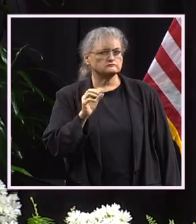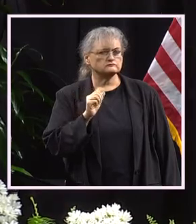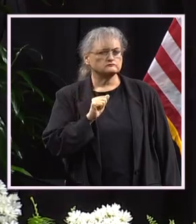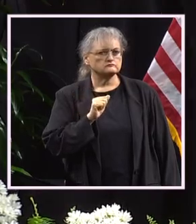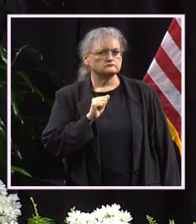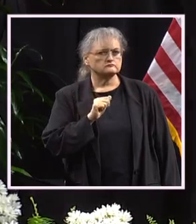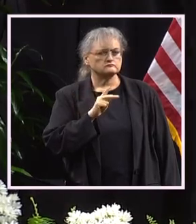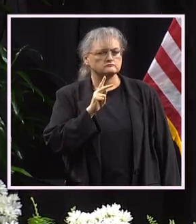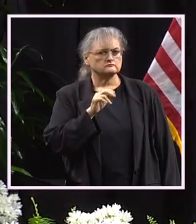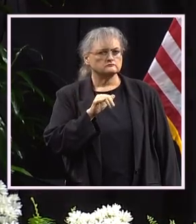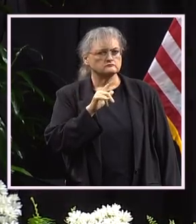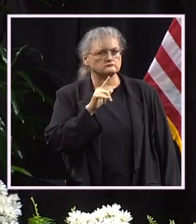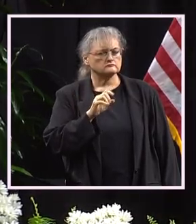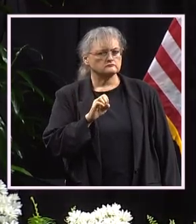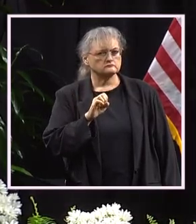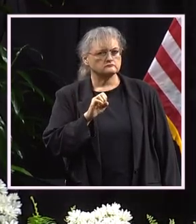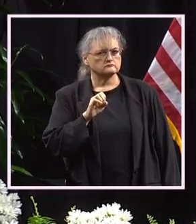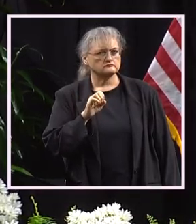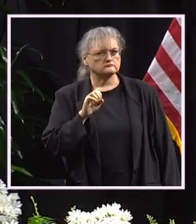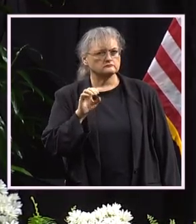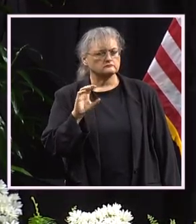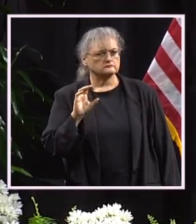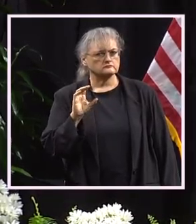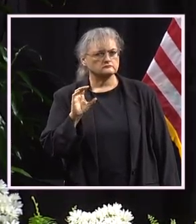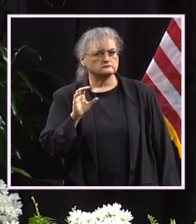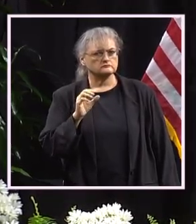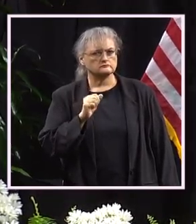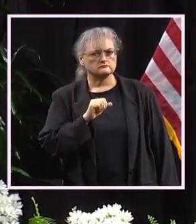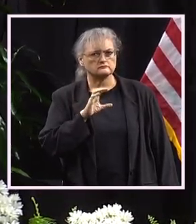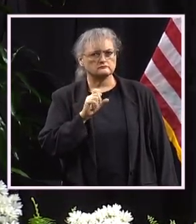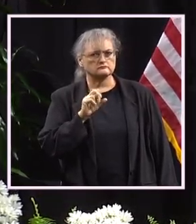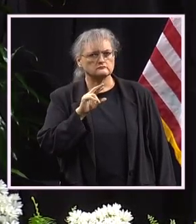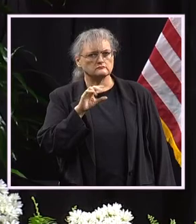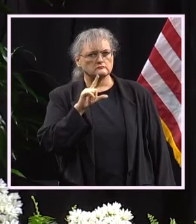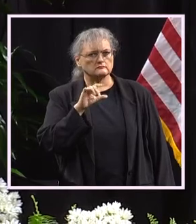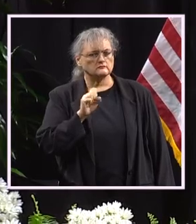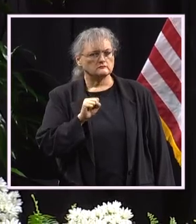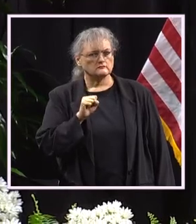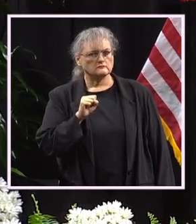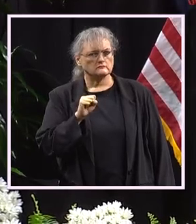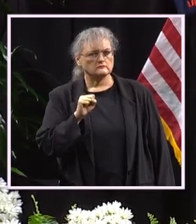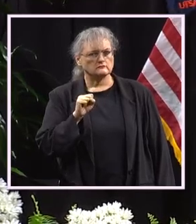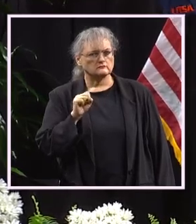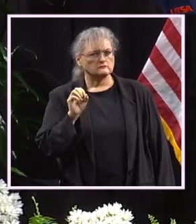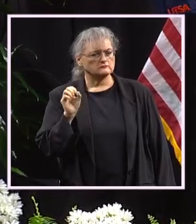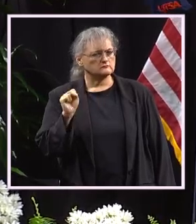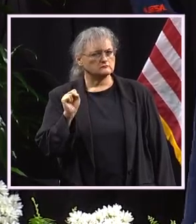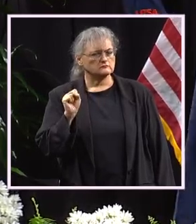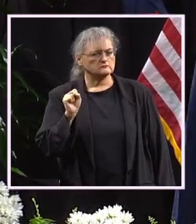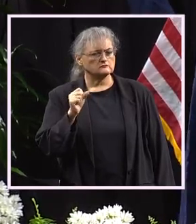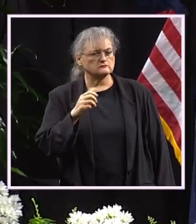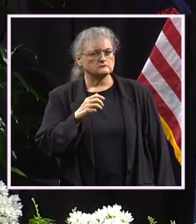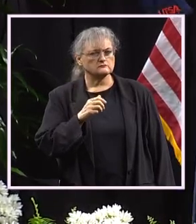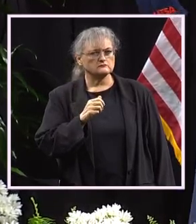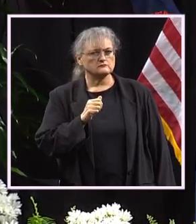Kylie Morales, Master of Music. Carlos Mauricio Guevara Saravia, Master of